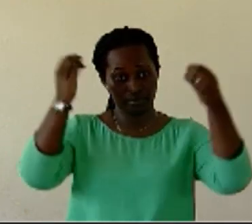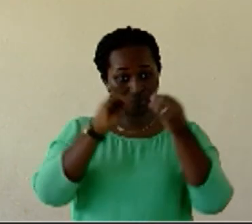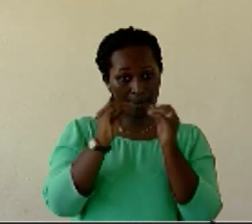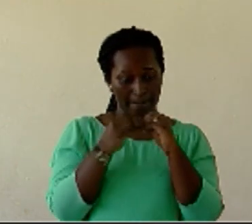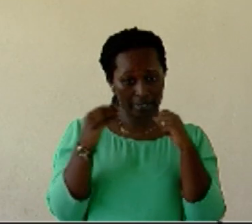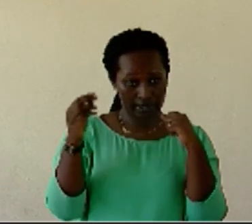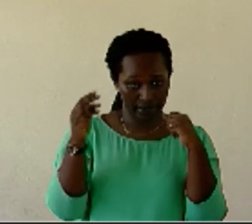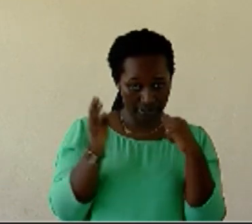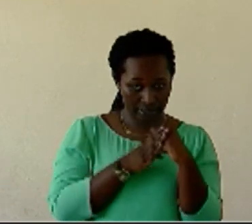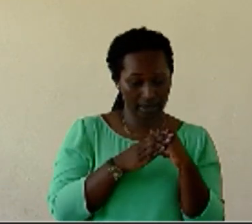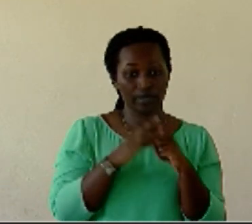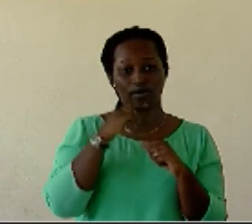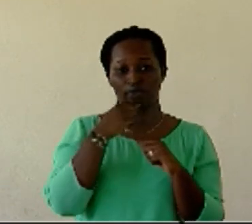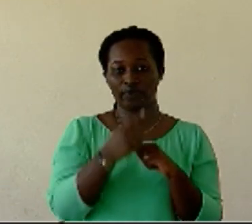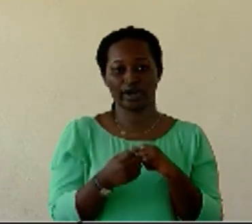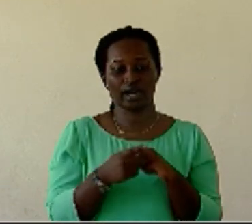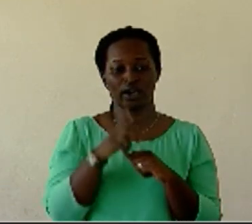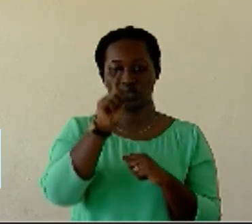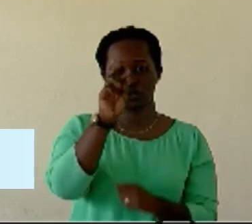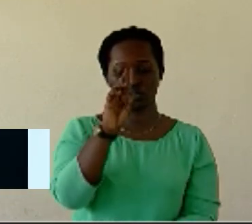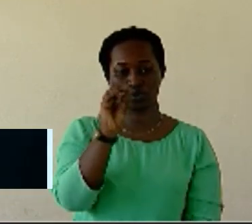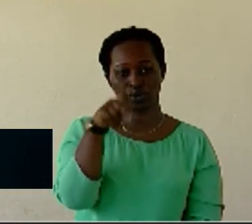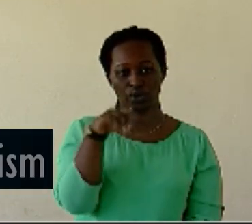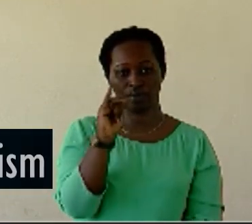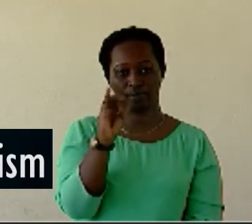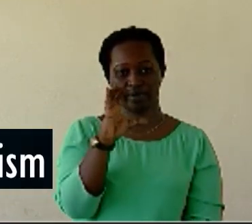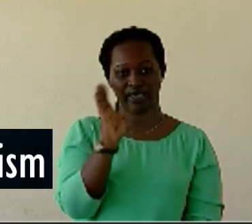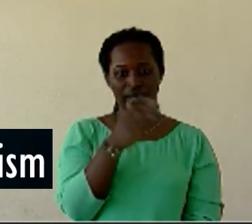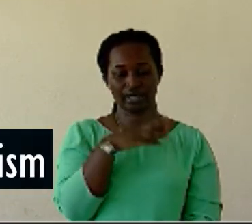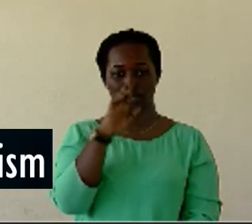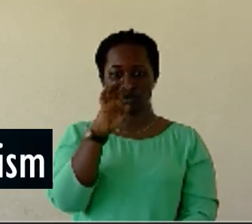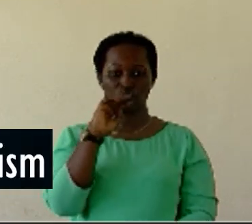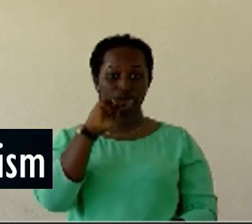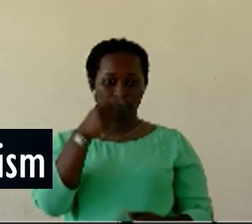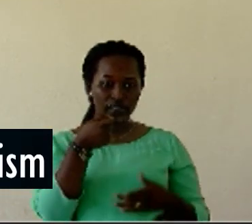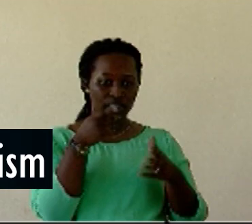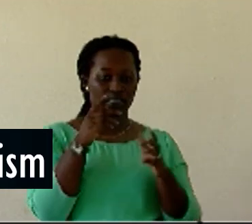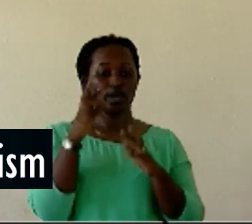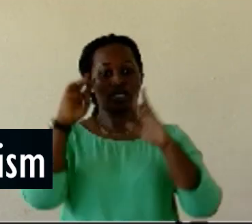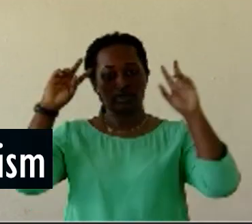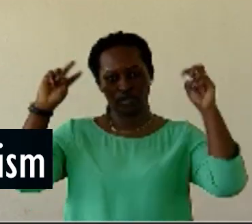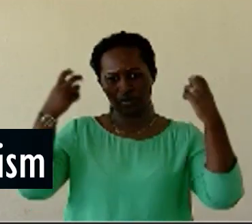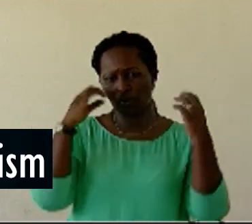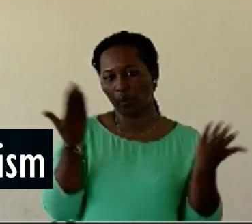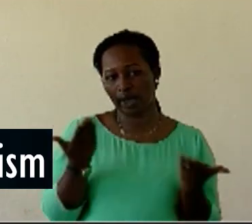tropic responses, and the lesson is Phototropism and